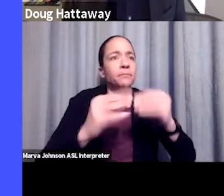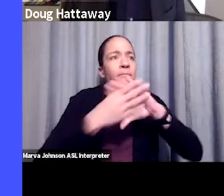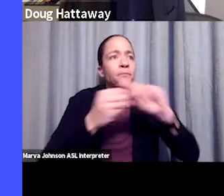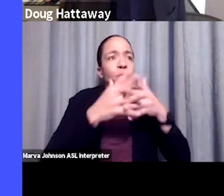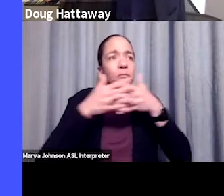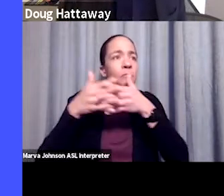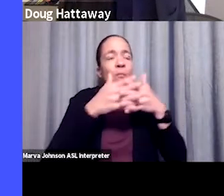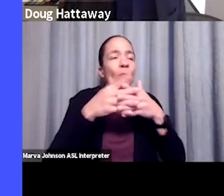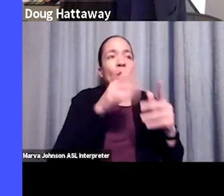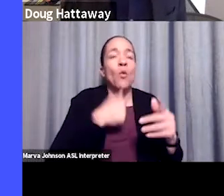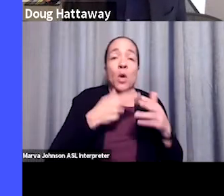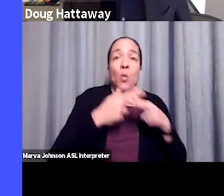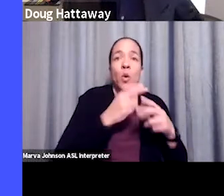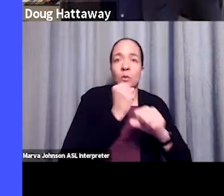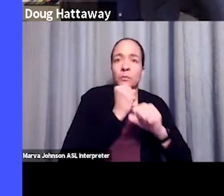dominant narratives,